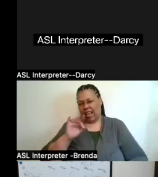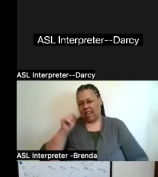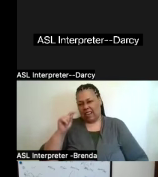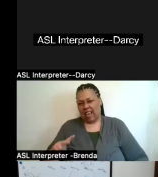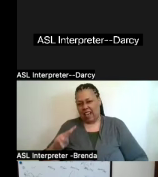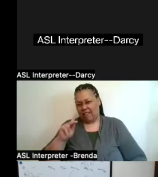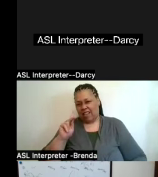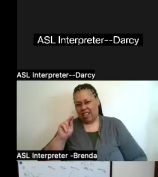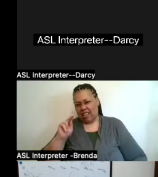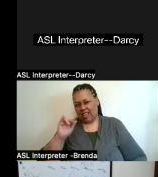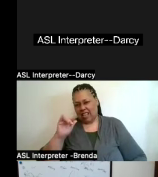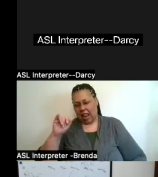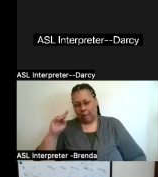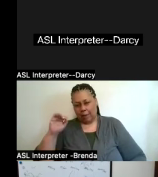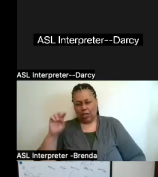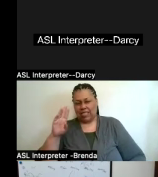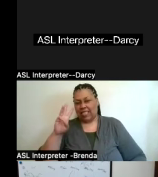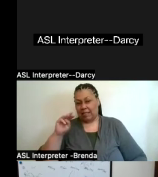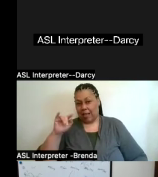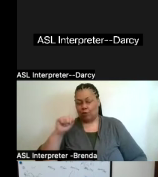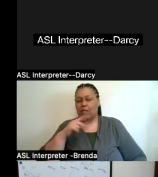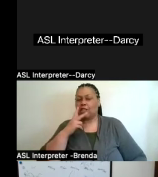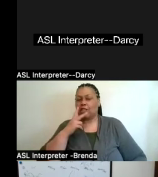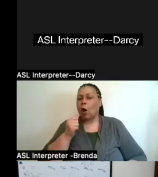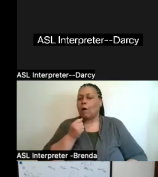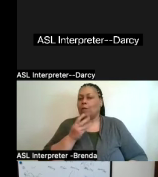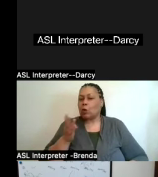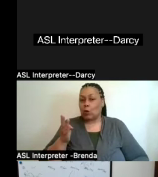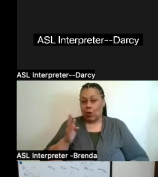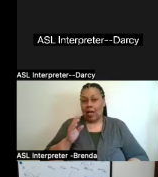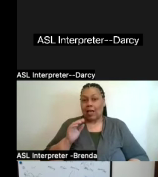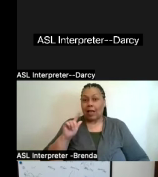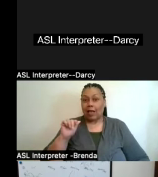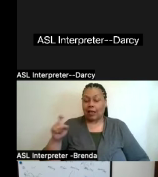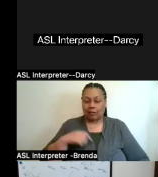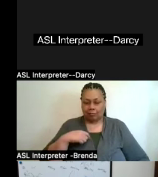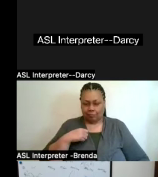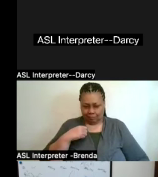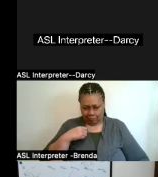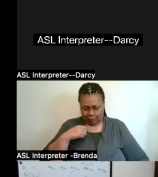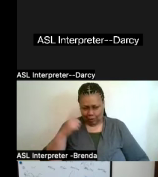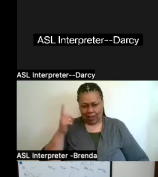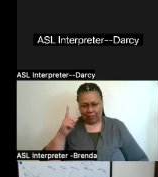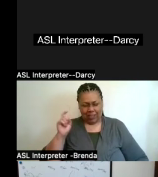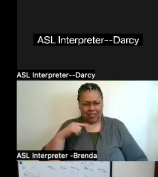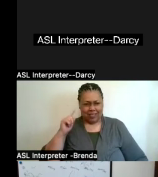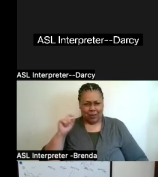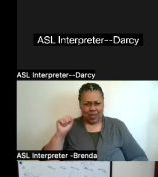miles. We even saw a few signals at LAX, which was kind of surprising given how noisy it is